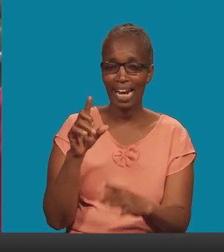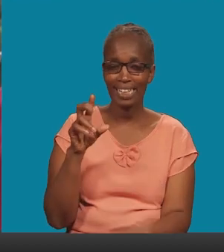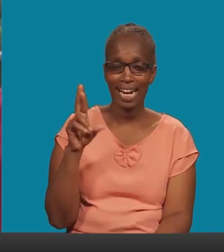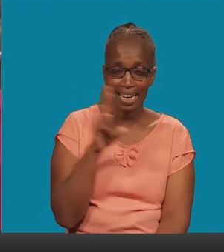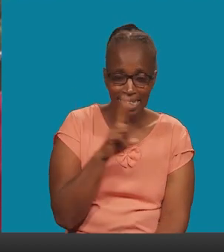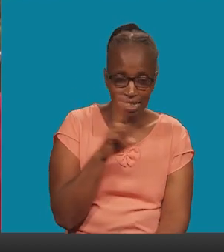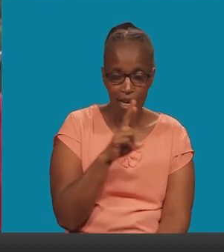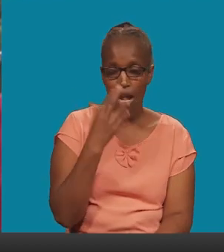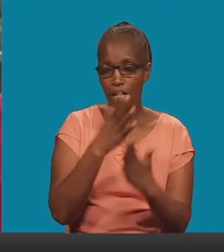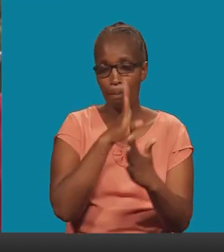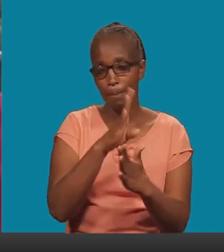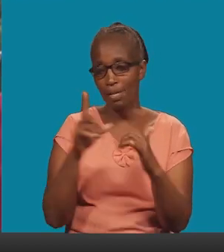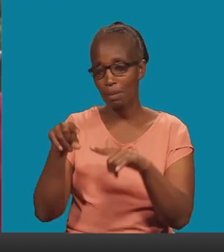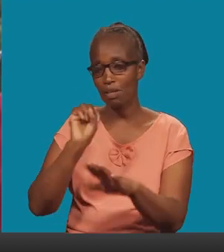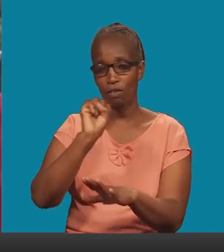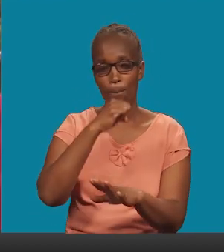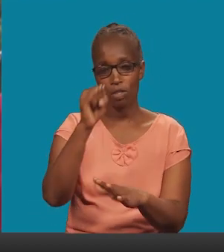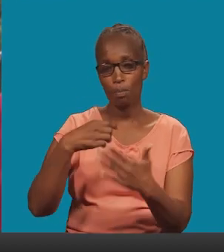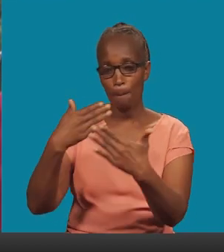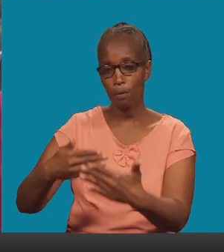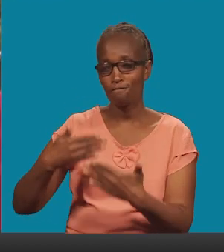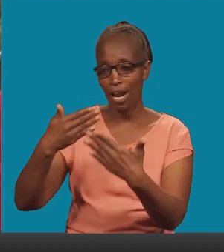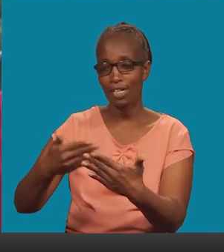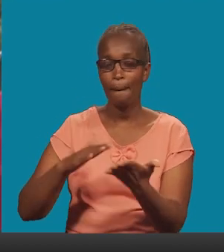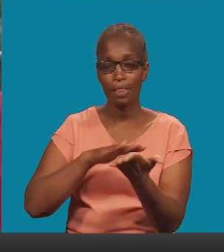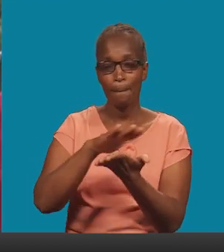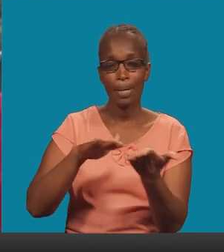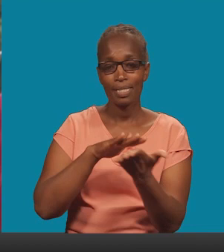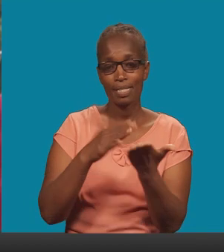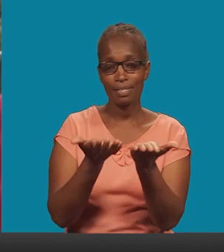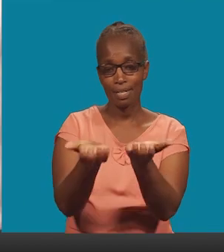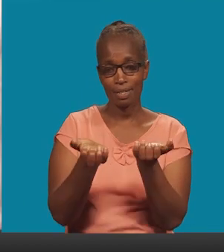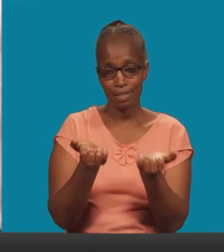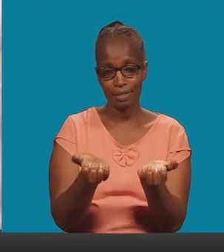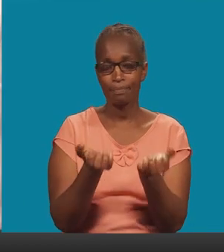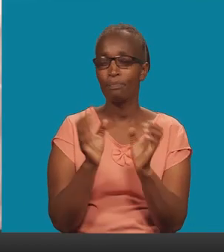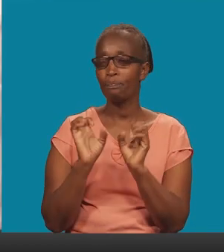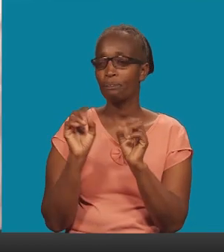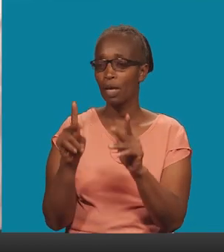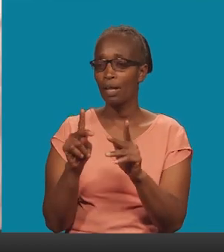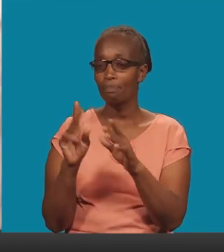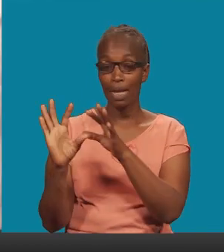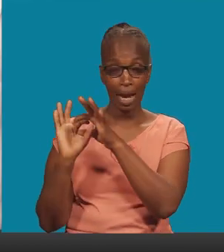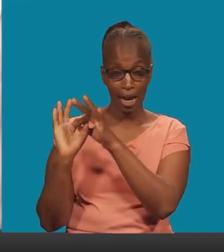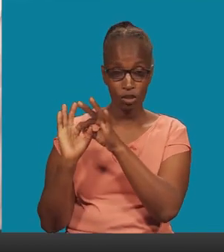vulnerable in a way that they cannot even provide for their basic needs familiar